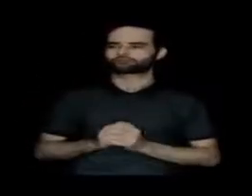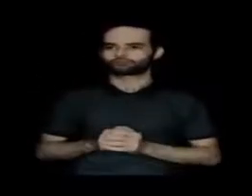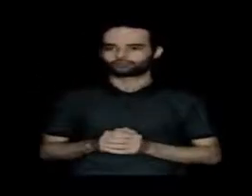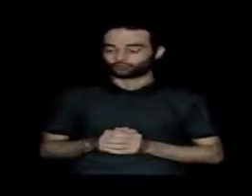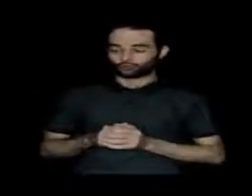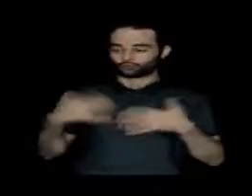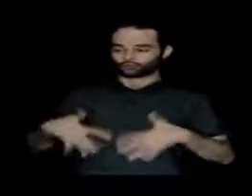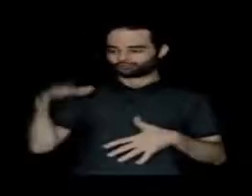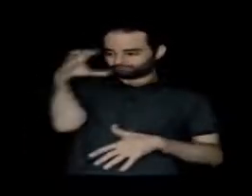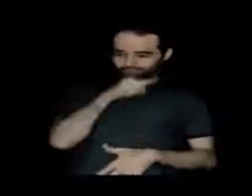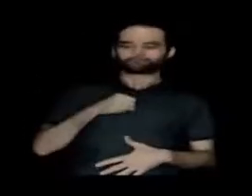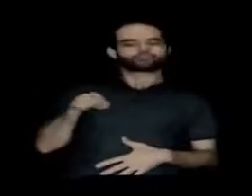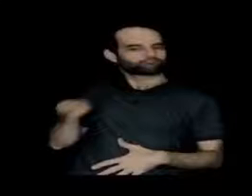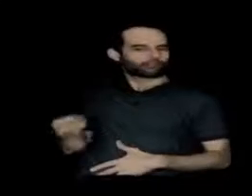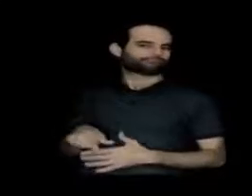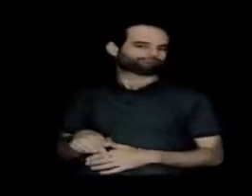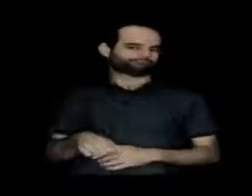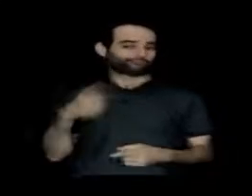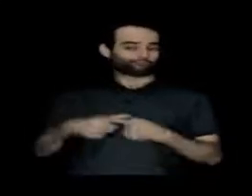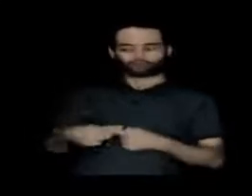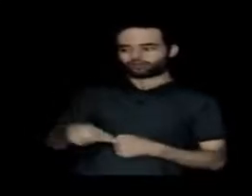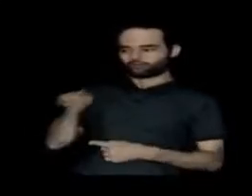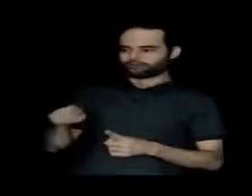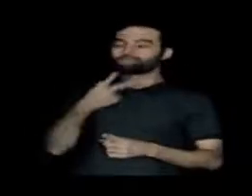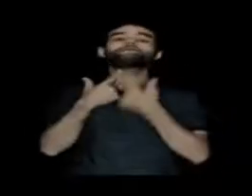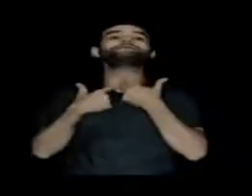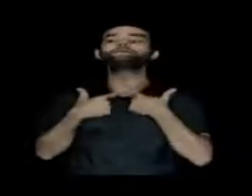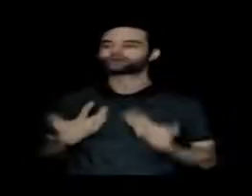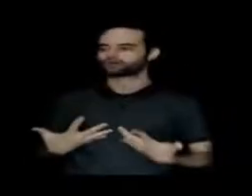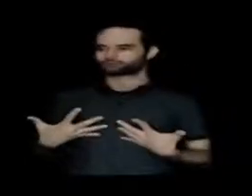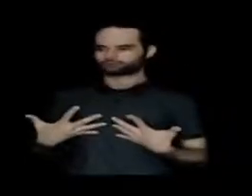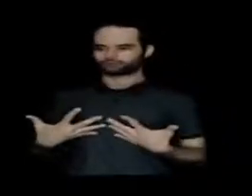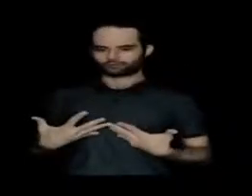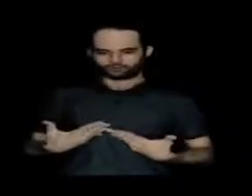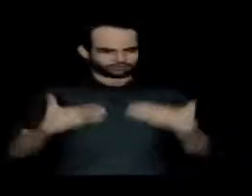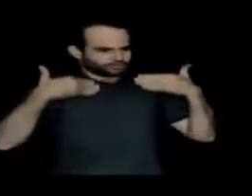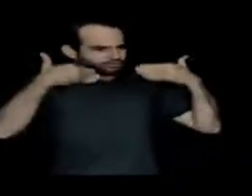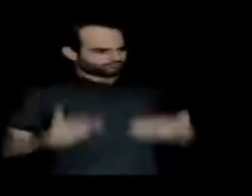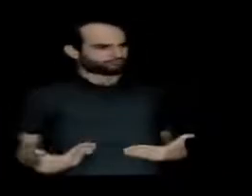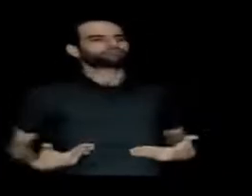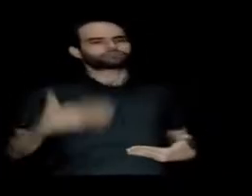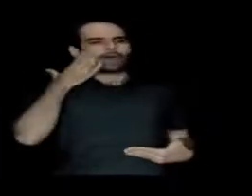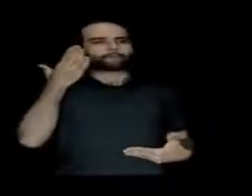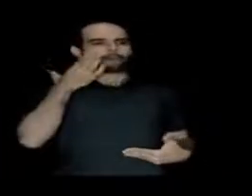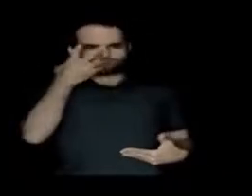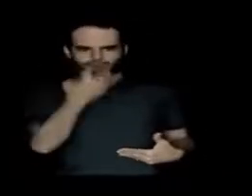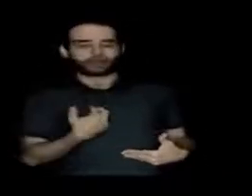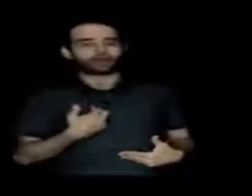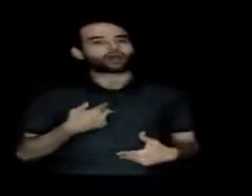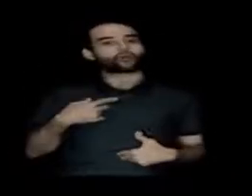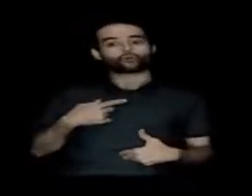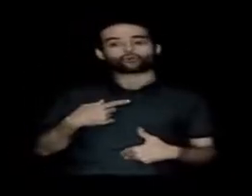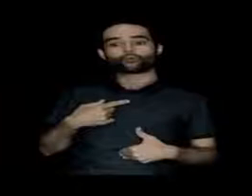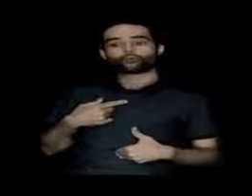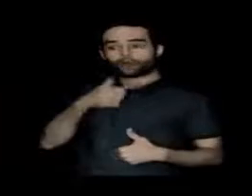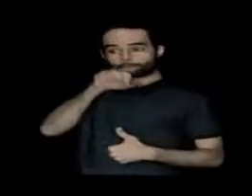ever given me. The will she has to position herself. So that her mother put her the cochlear implant